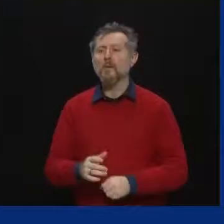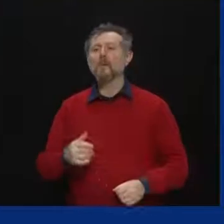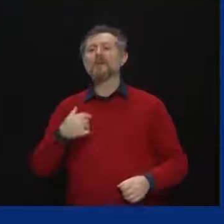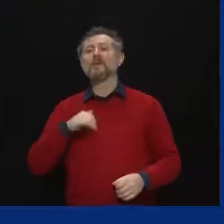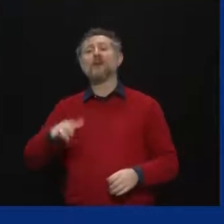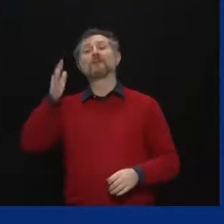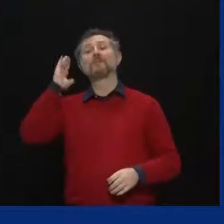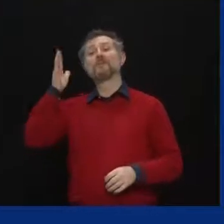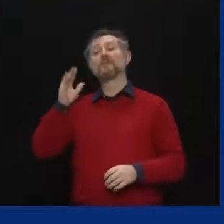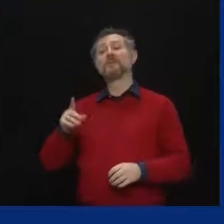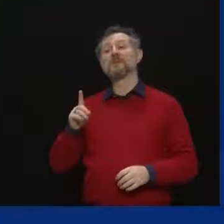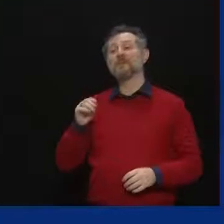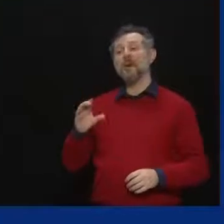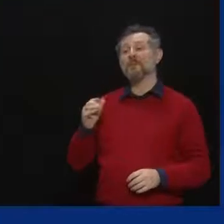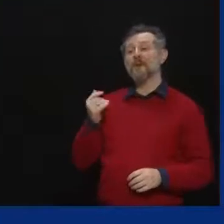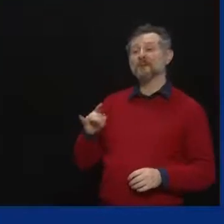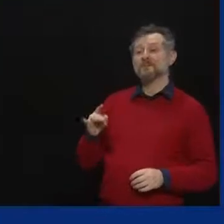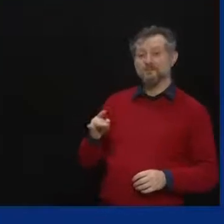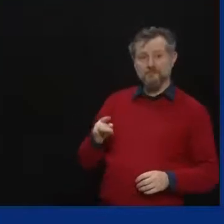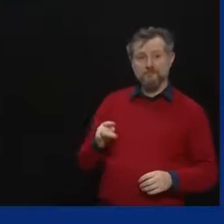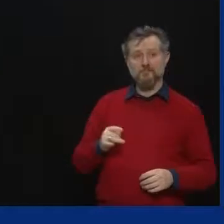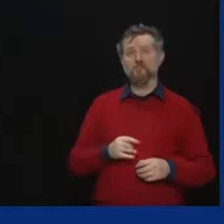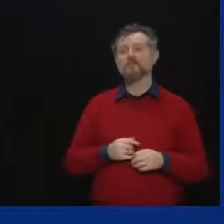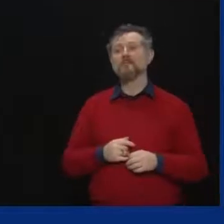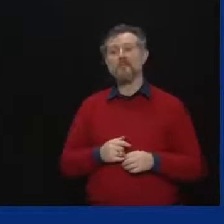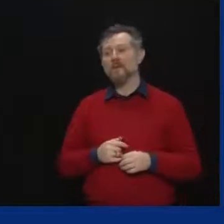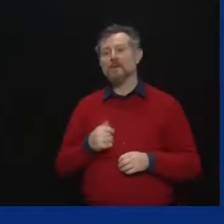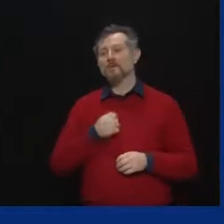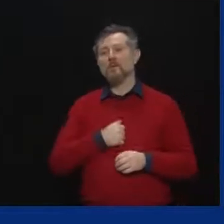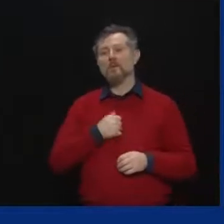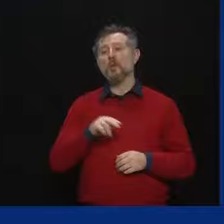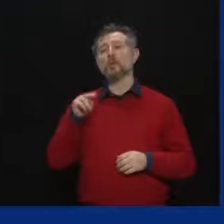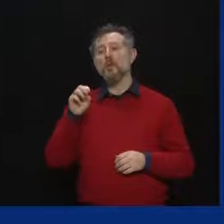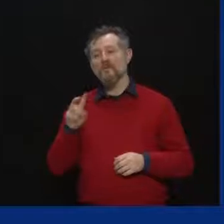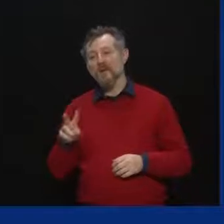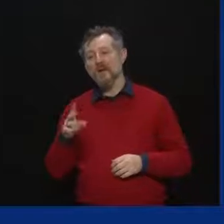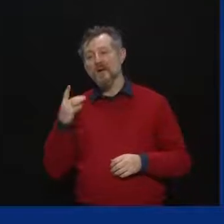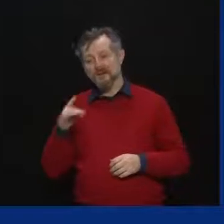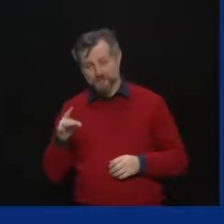December 18th to Abney, or November 18th.